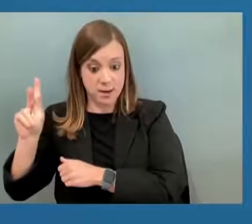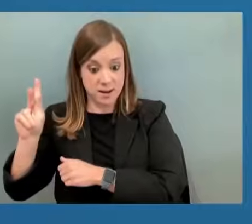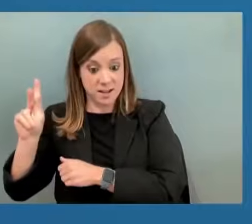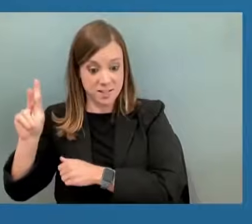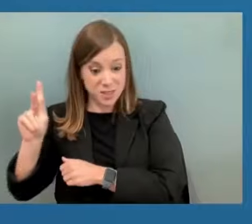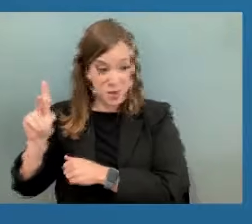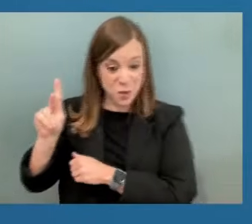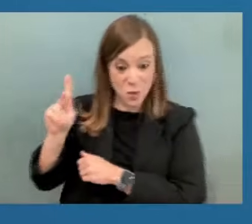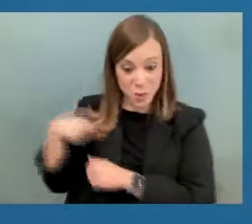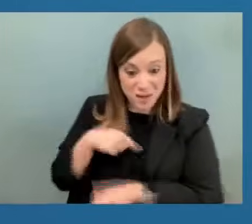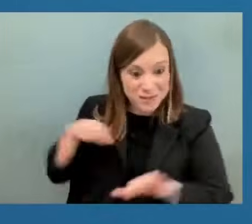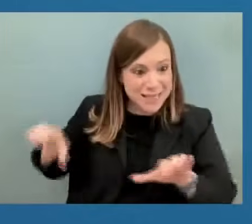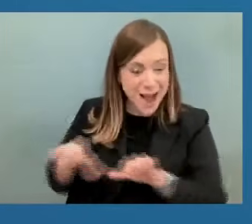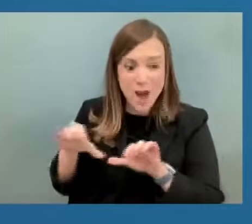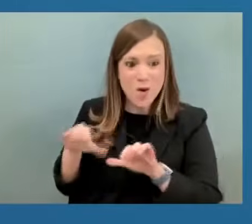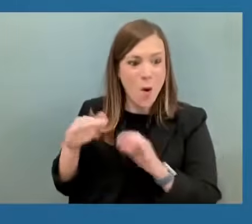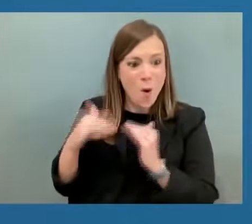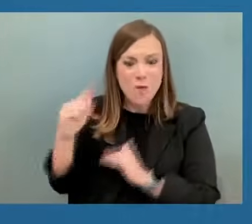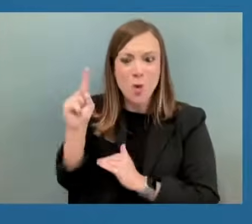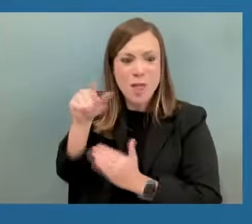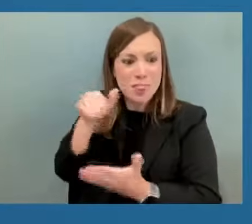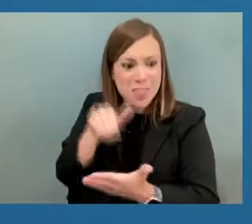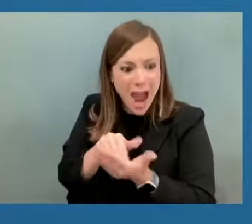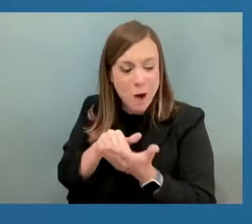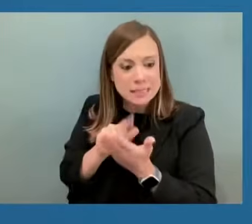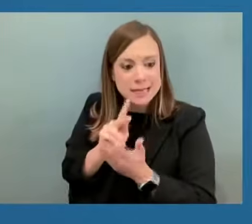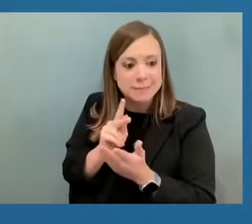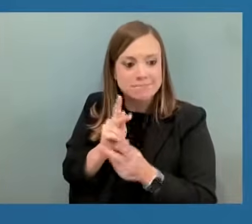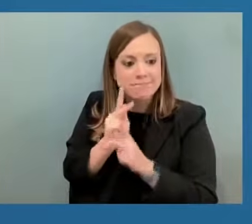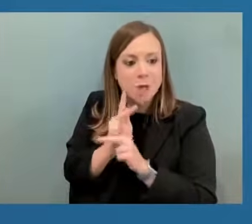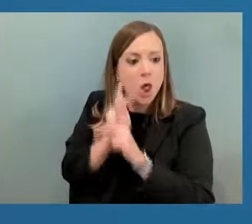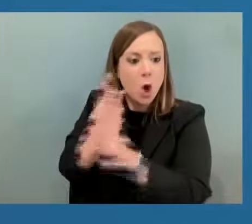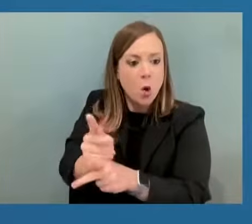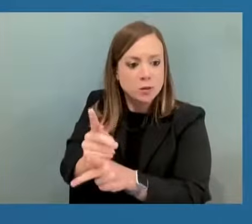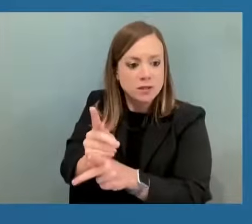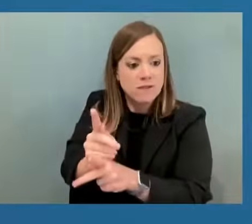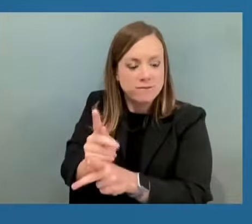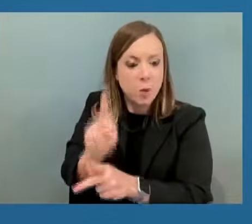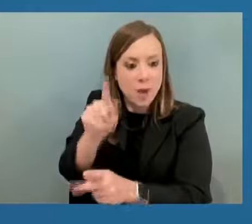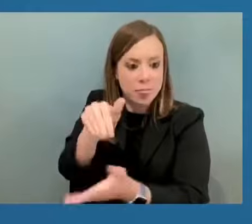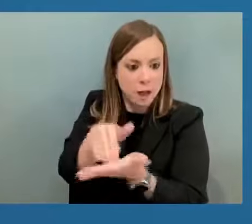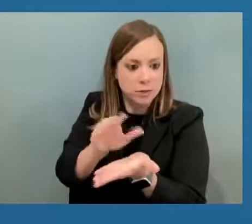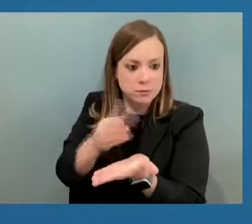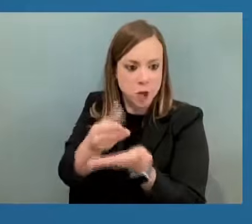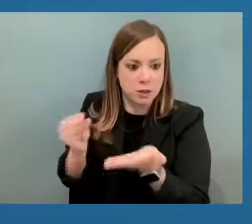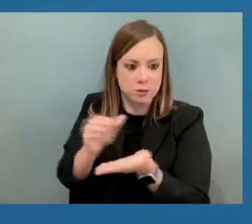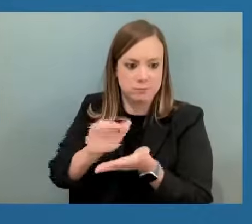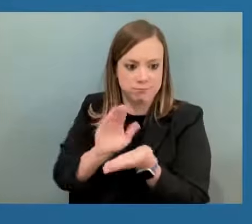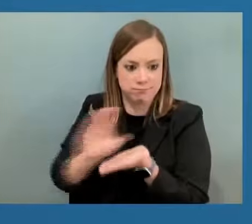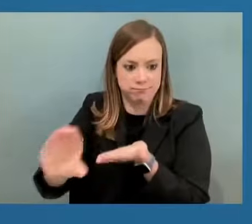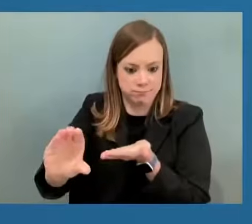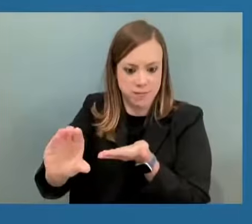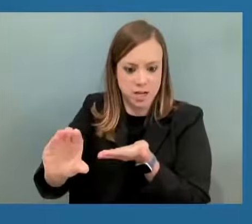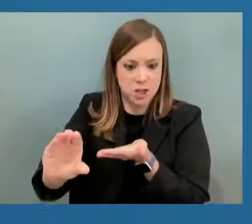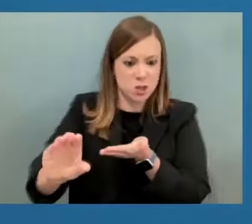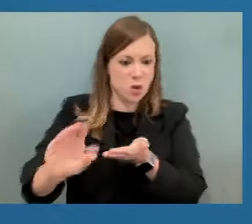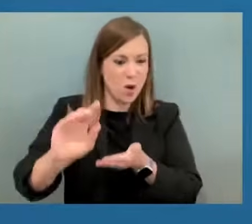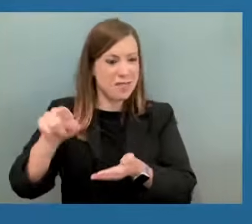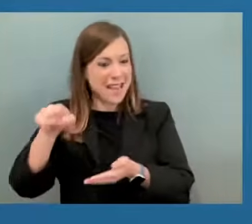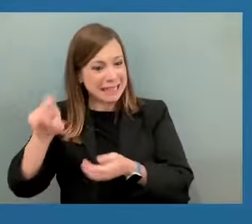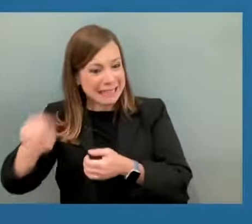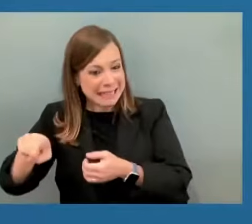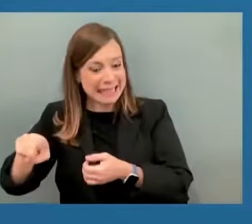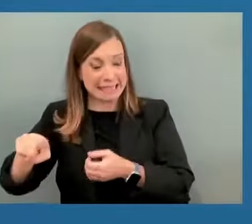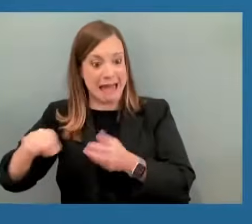needed, how much child care needs to be paid for, things connected to your house. These are all things that are affecting